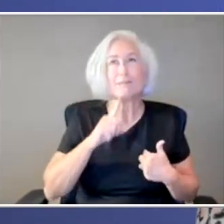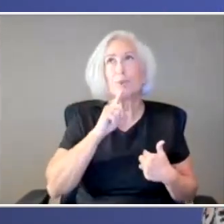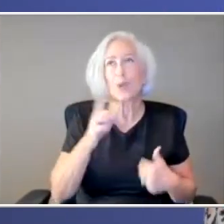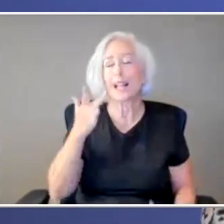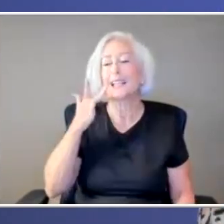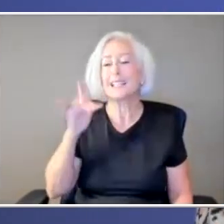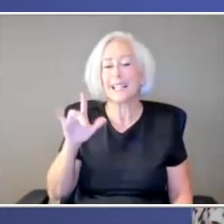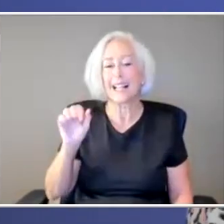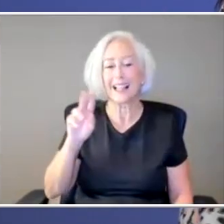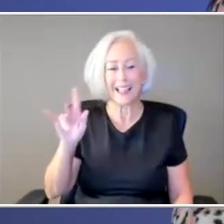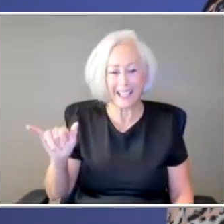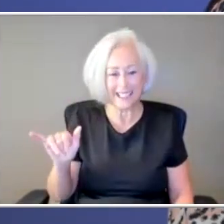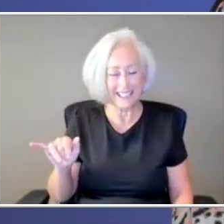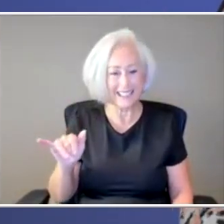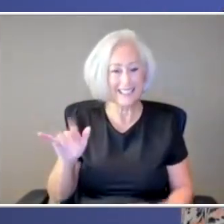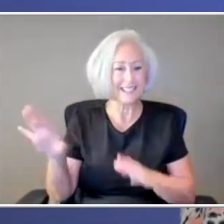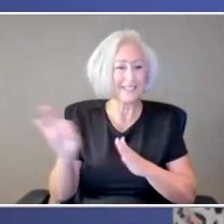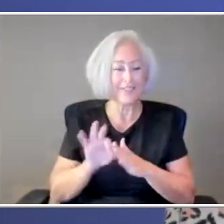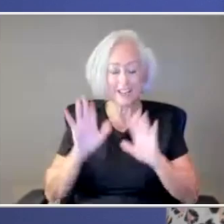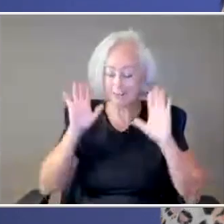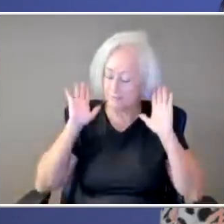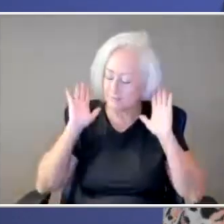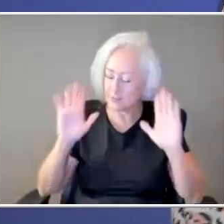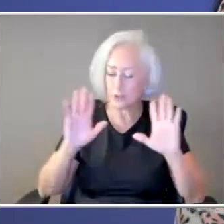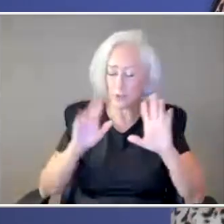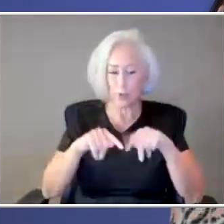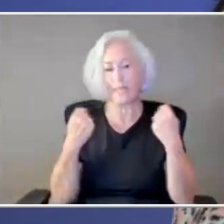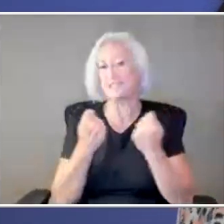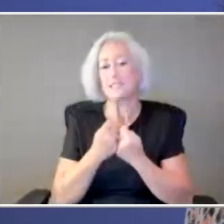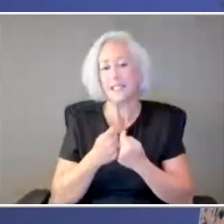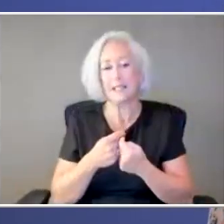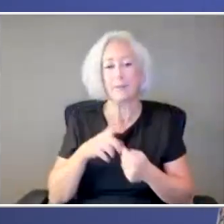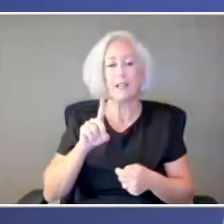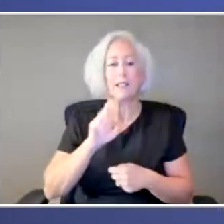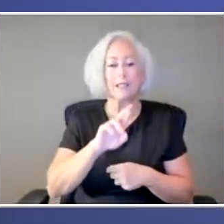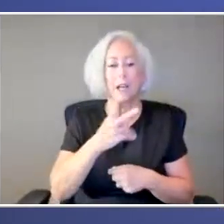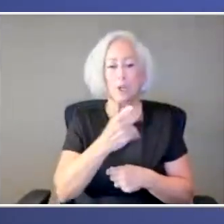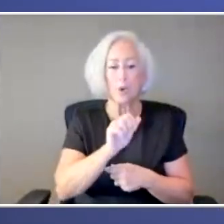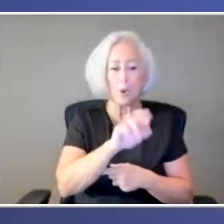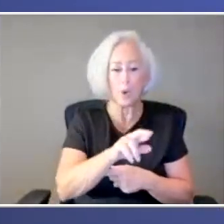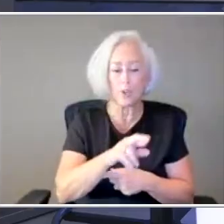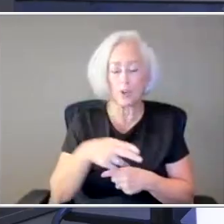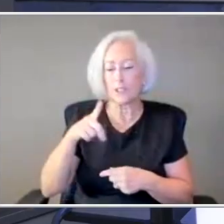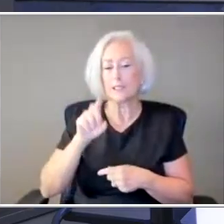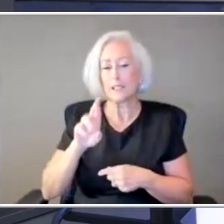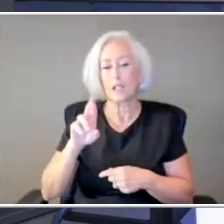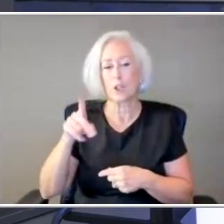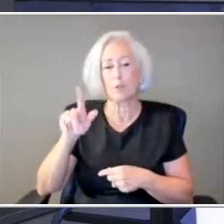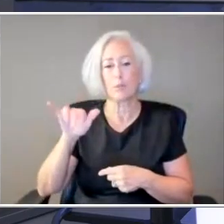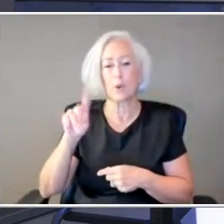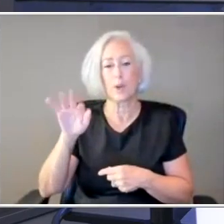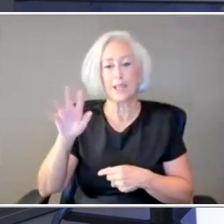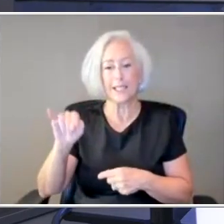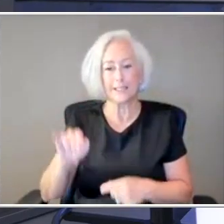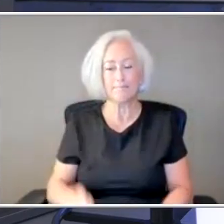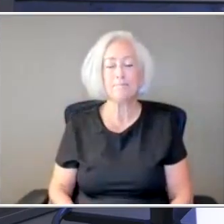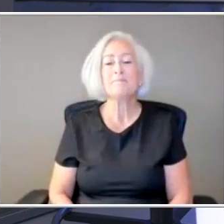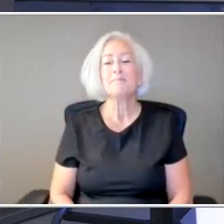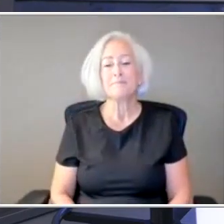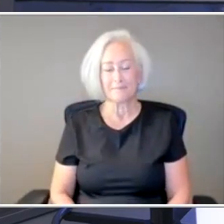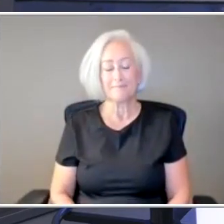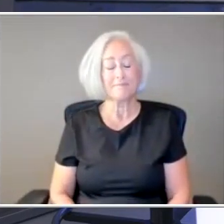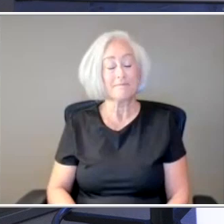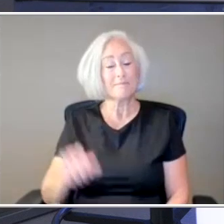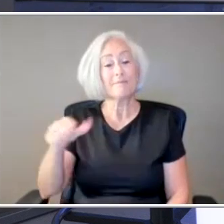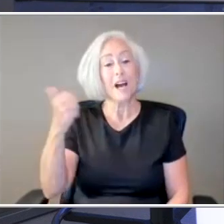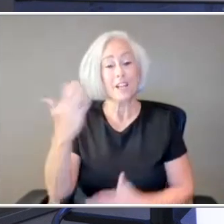really great team. Dr. Plunicki, Dr. Hoover. I do want to mention another part of the team has been, you both